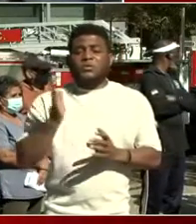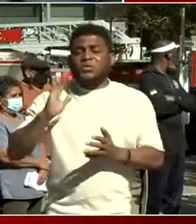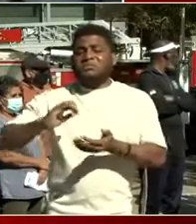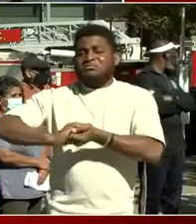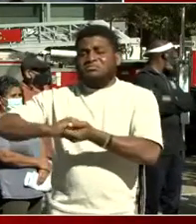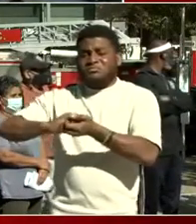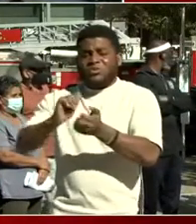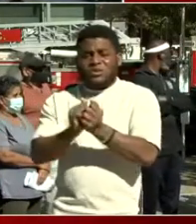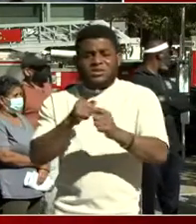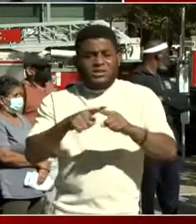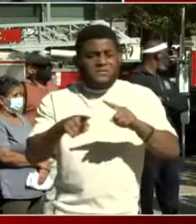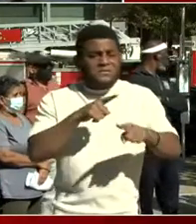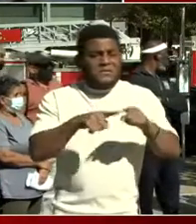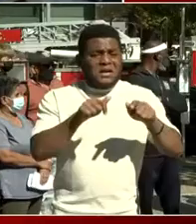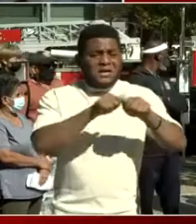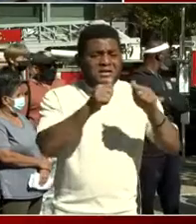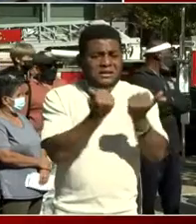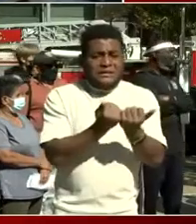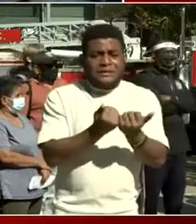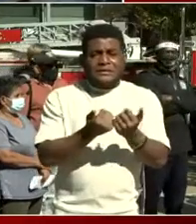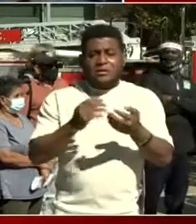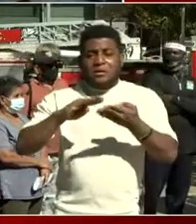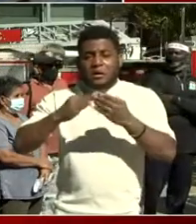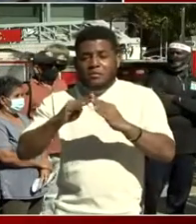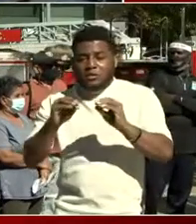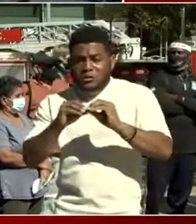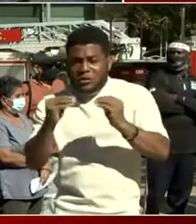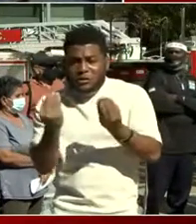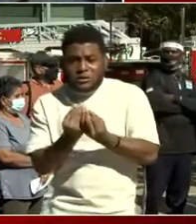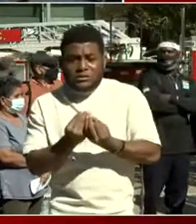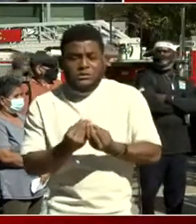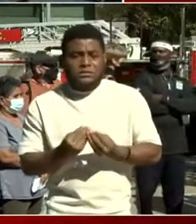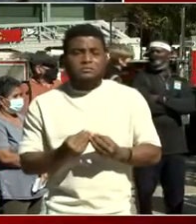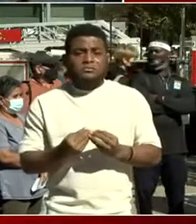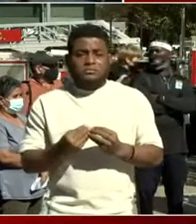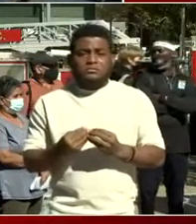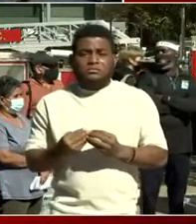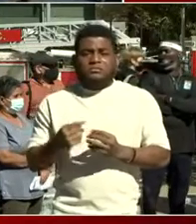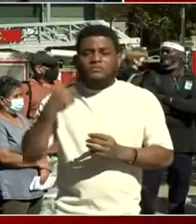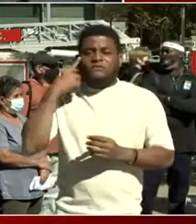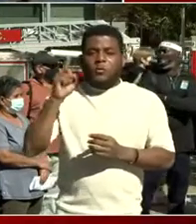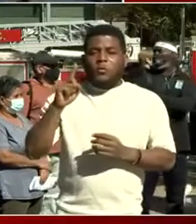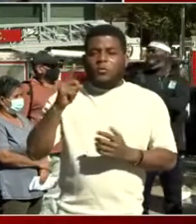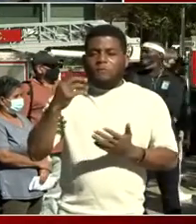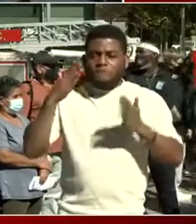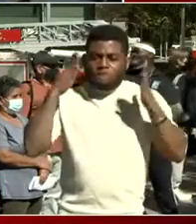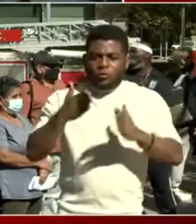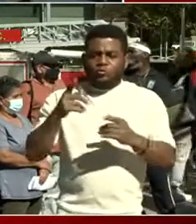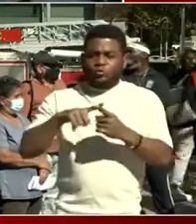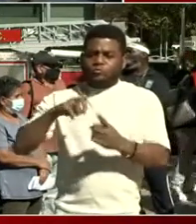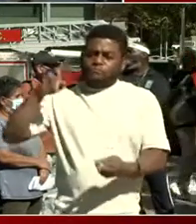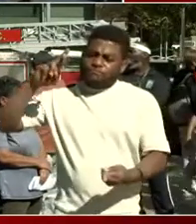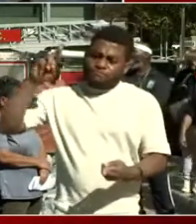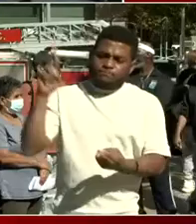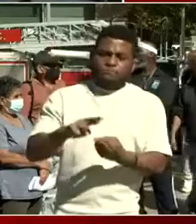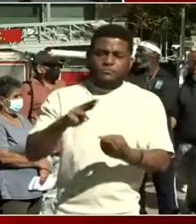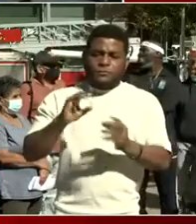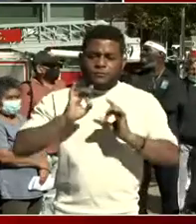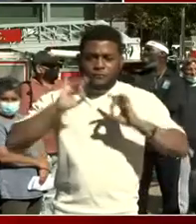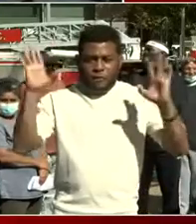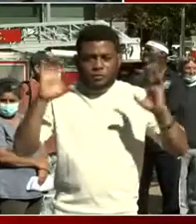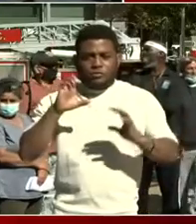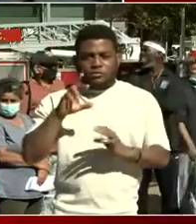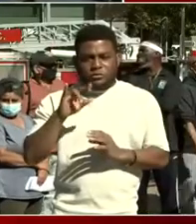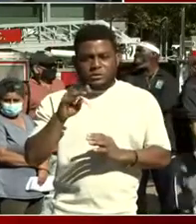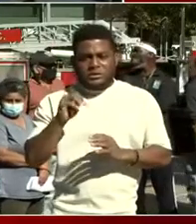community organizations, and advocates with a collective goal to reduce crime. Our number one goal during the Fall